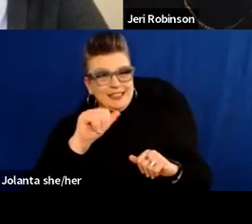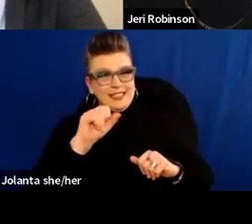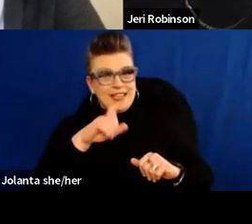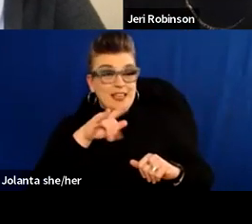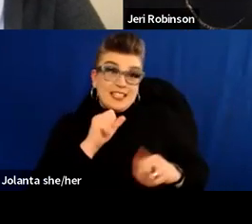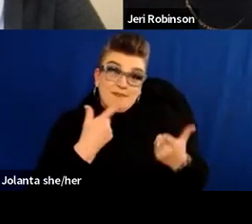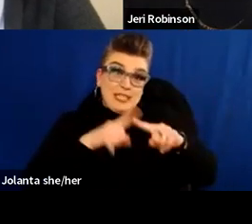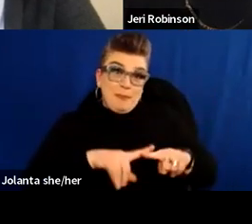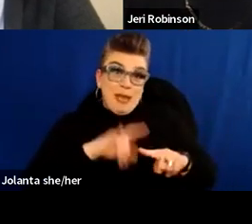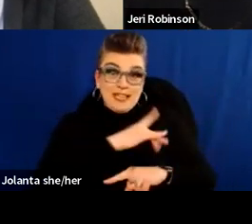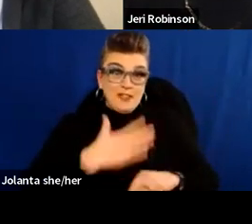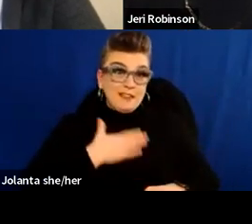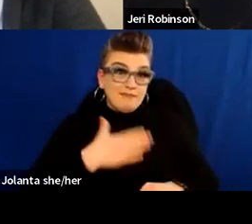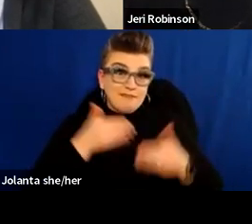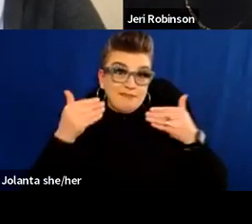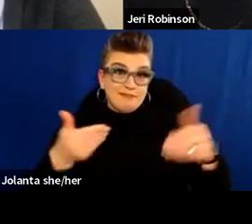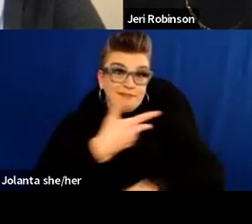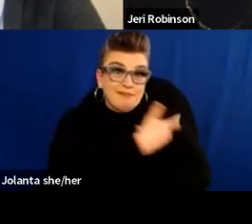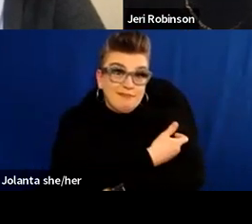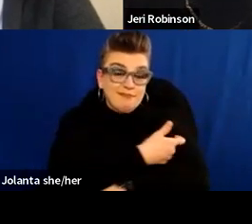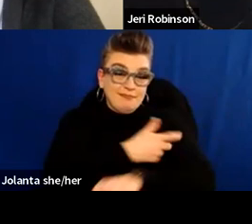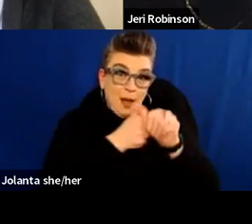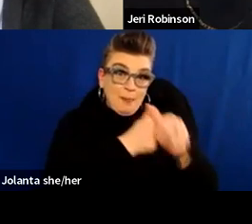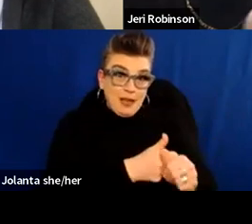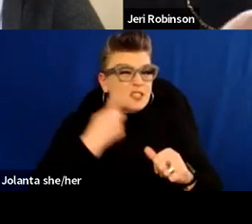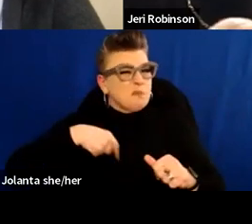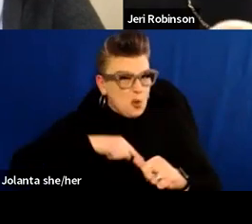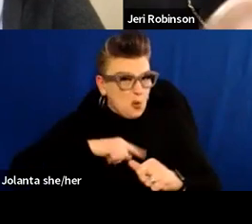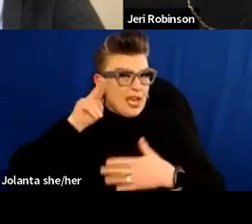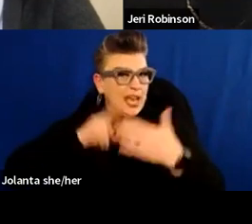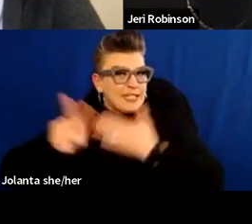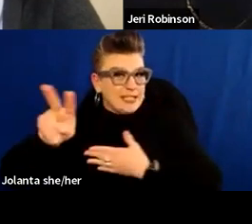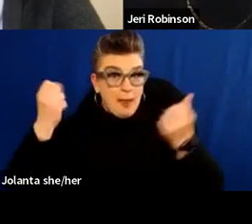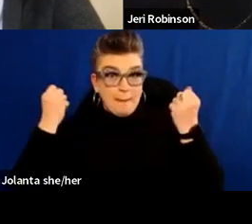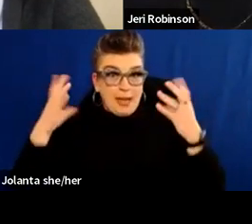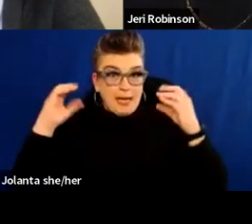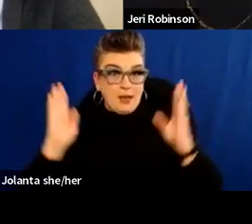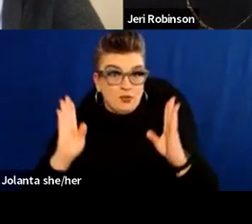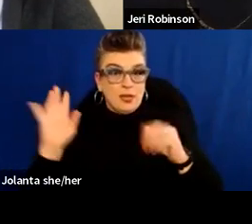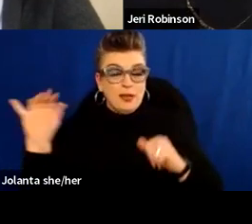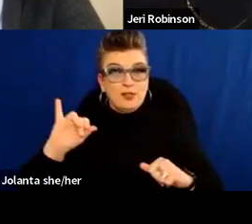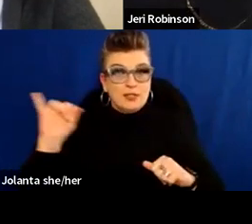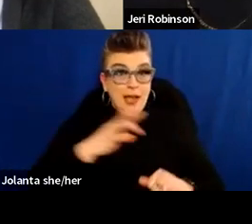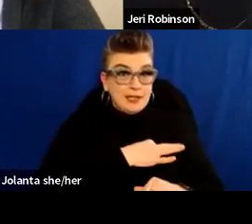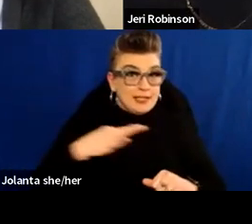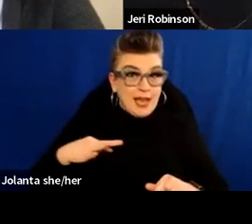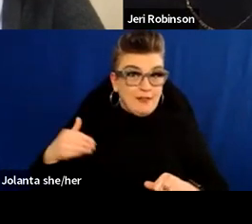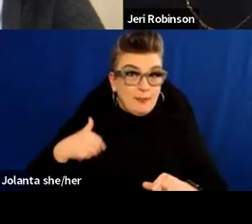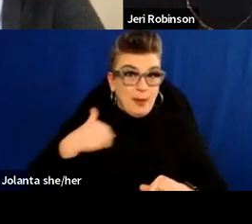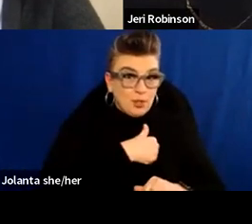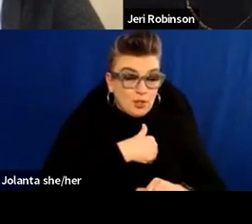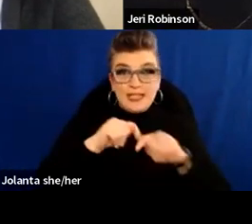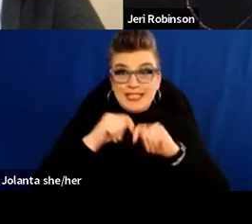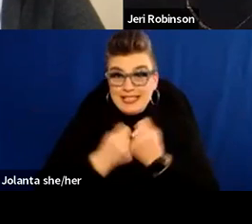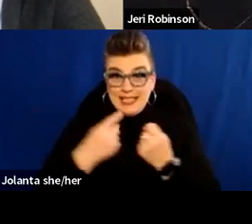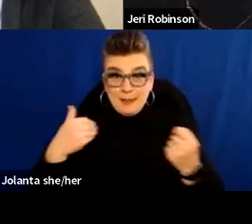they come into compliance we do anticipate that many of the educators and staff members and team members